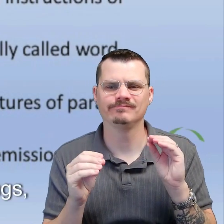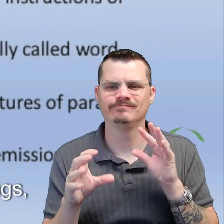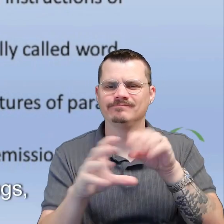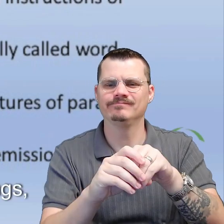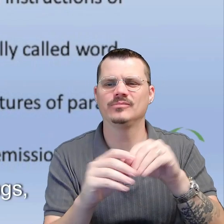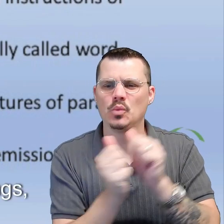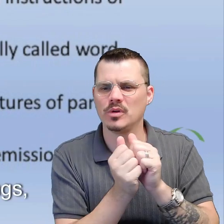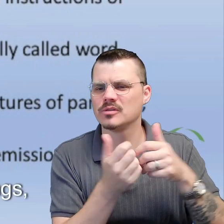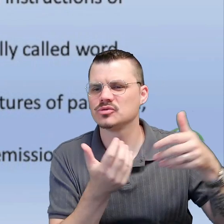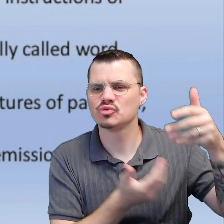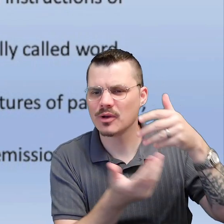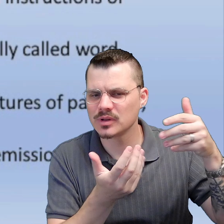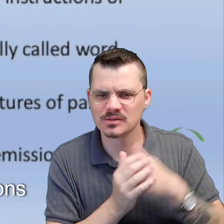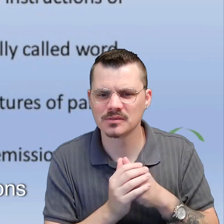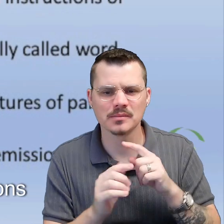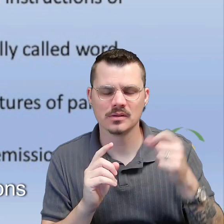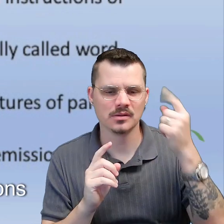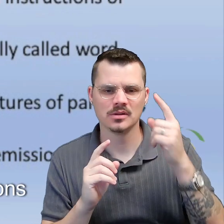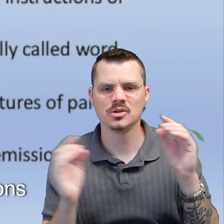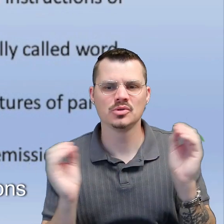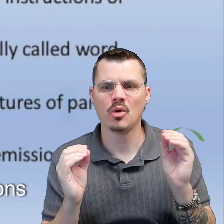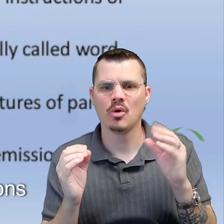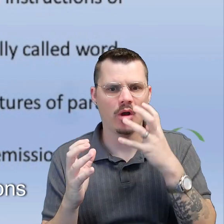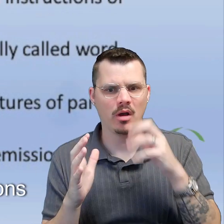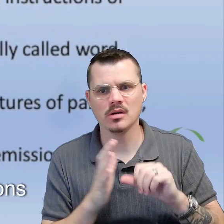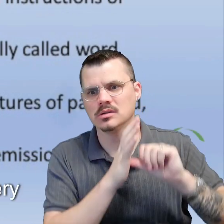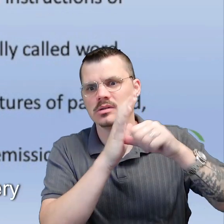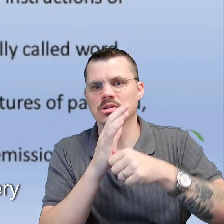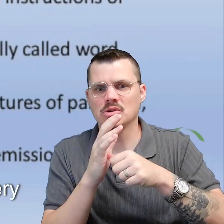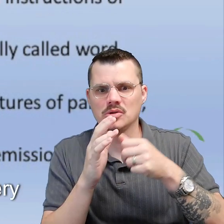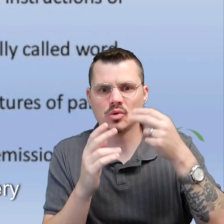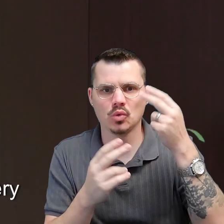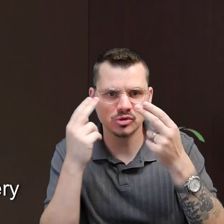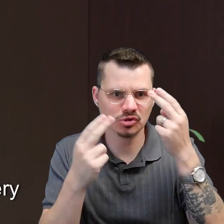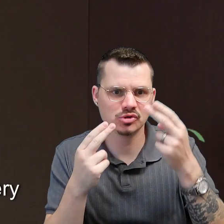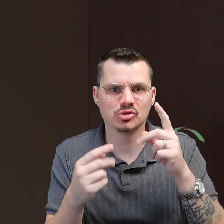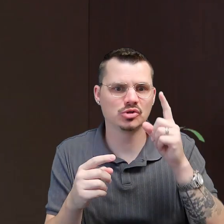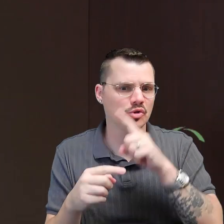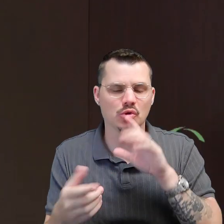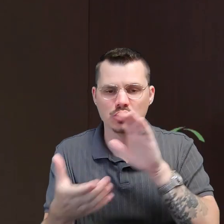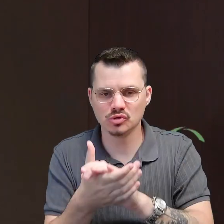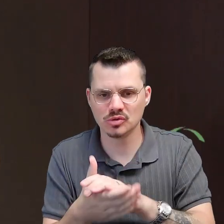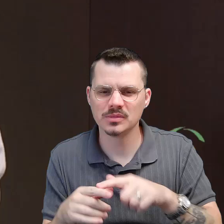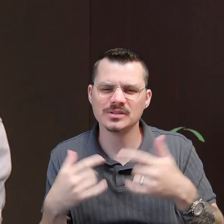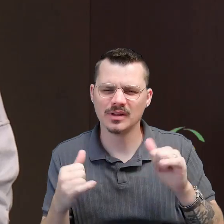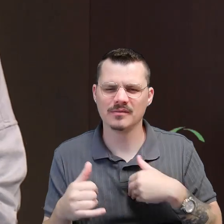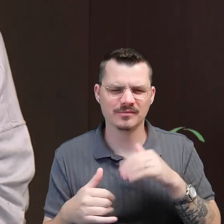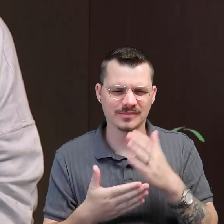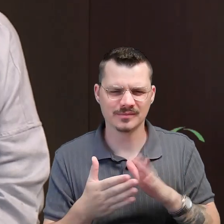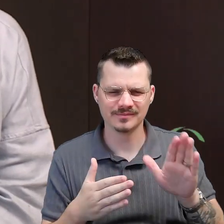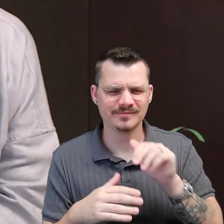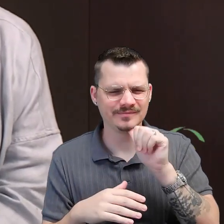disengagement with their surroundings, but they don't have overt hallucinations and delusions, but they still have very eccentric,